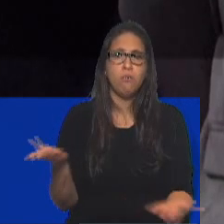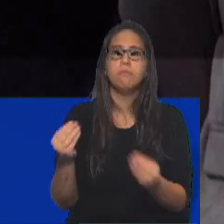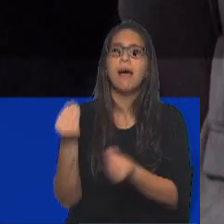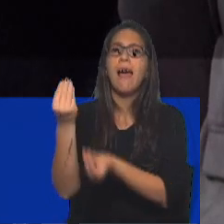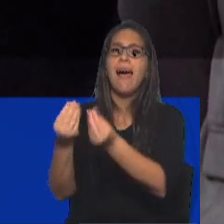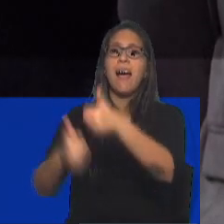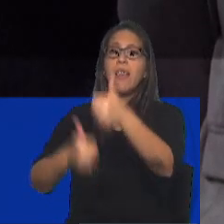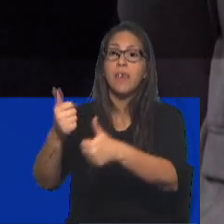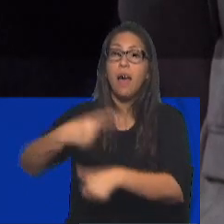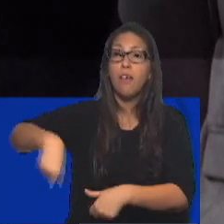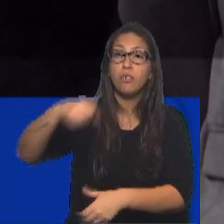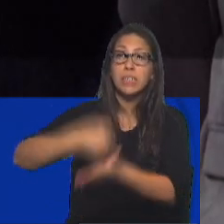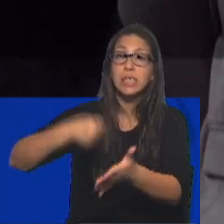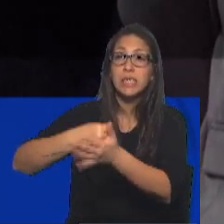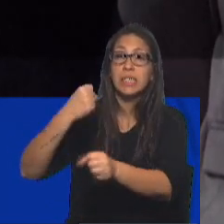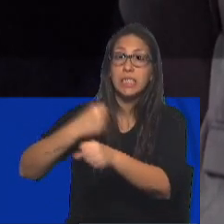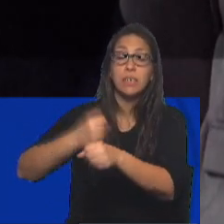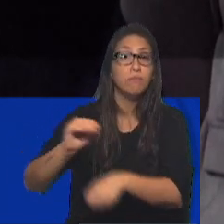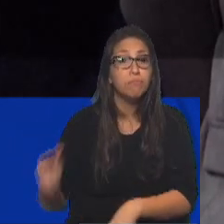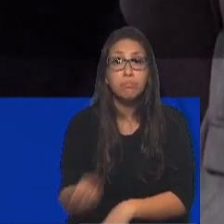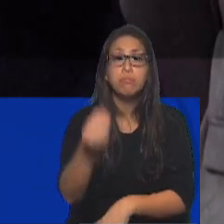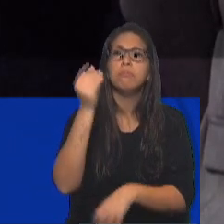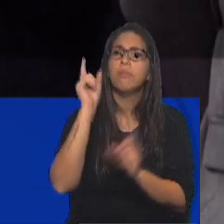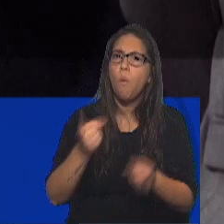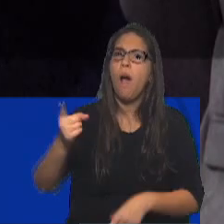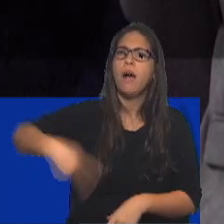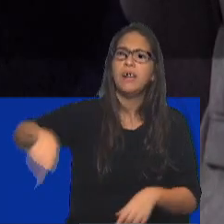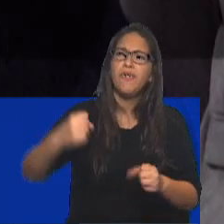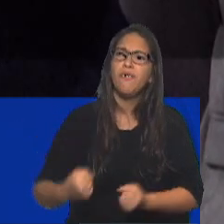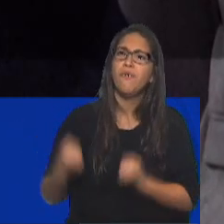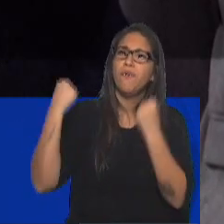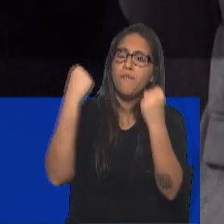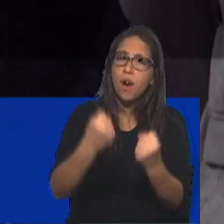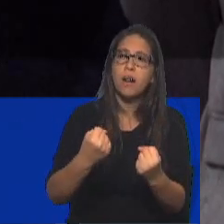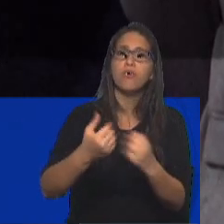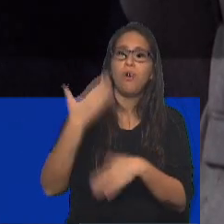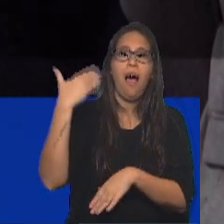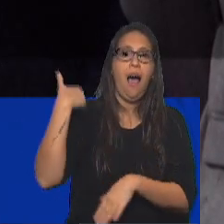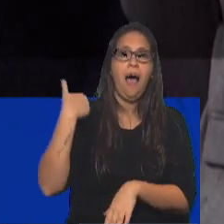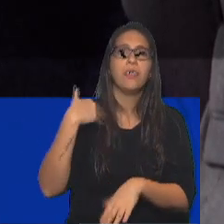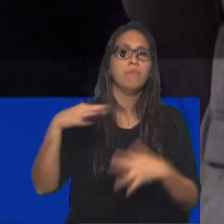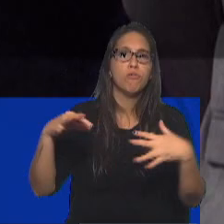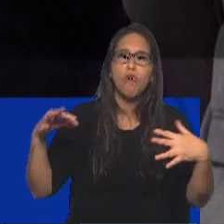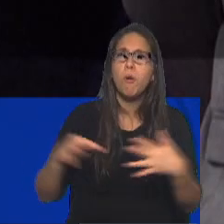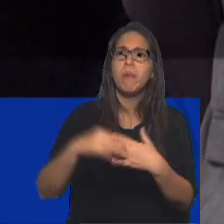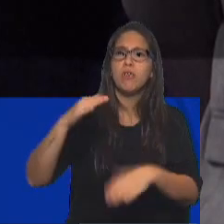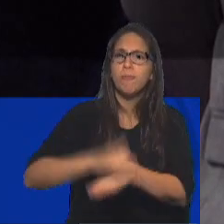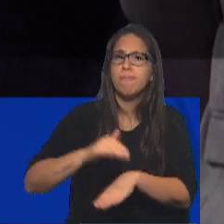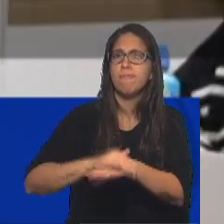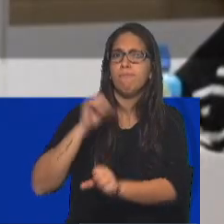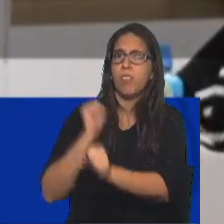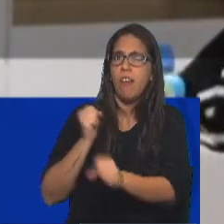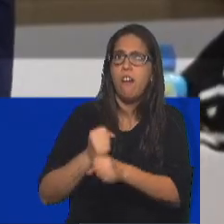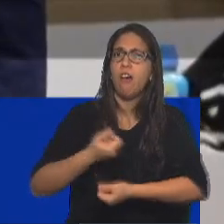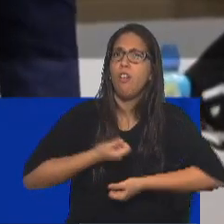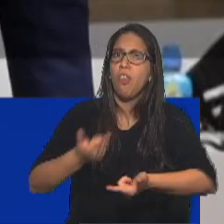tonight, despite their tireless efforts, their local records of delivery, and their dedication to their communities, I